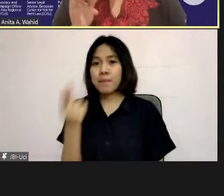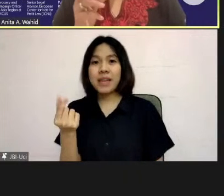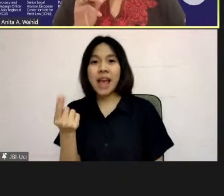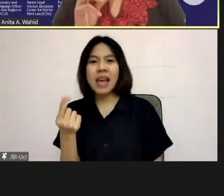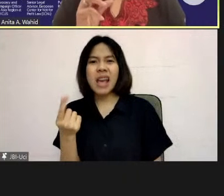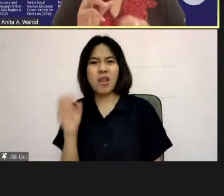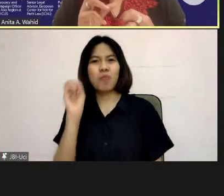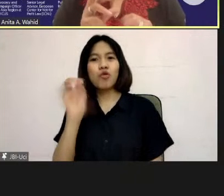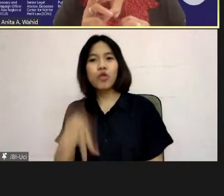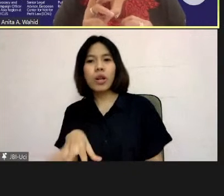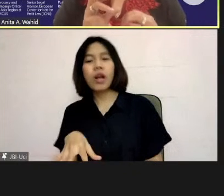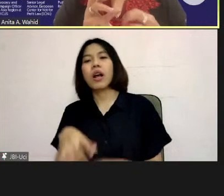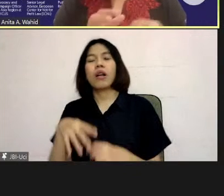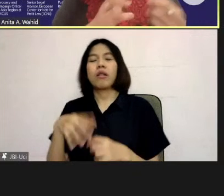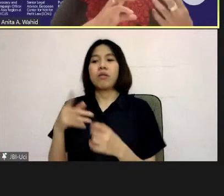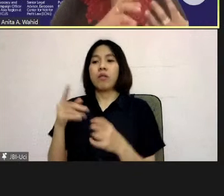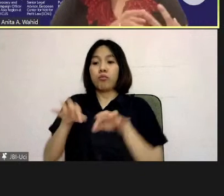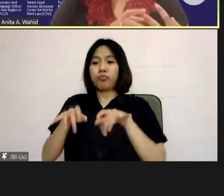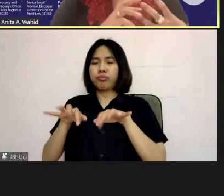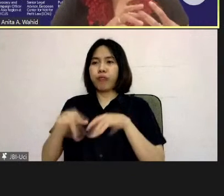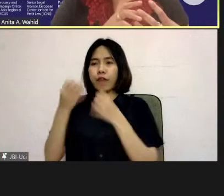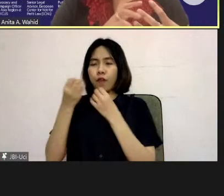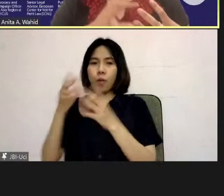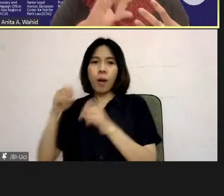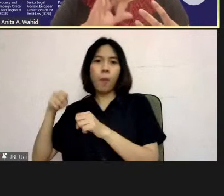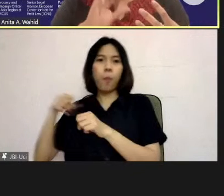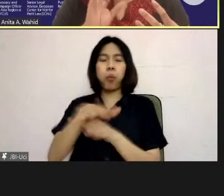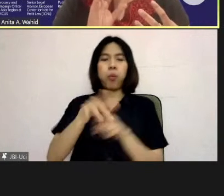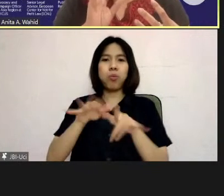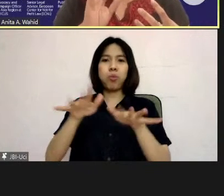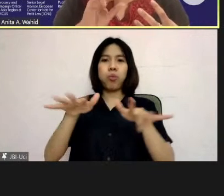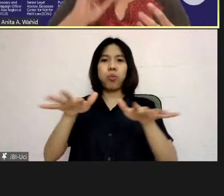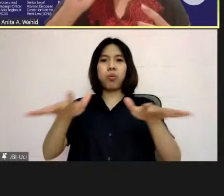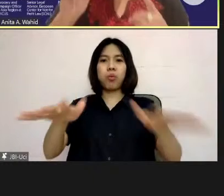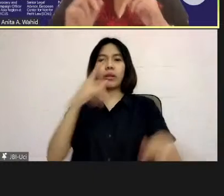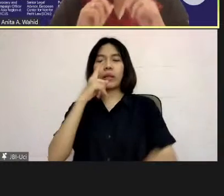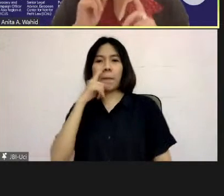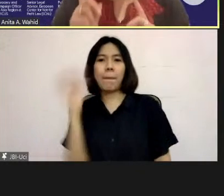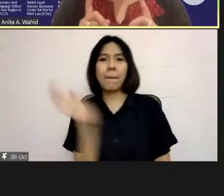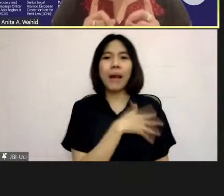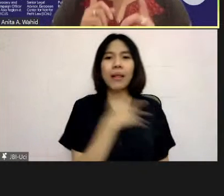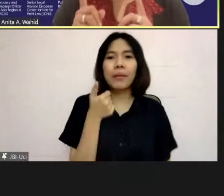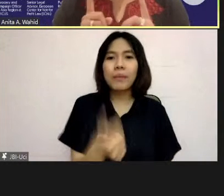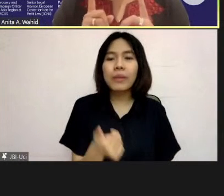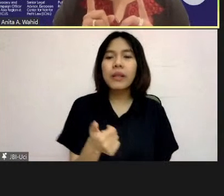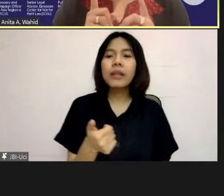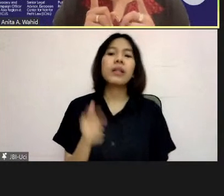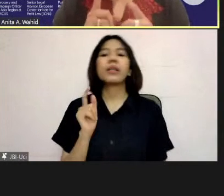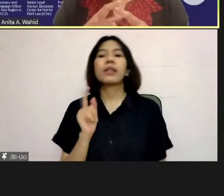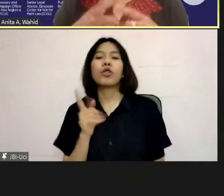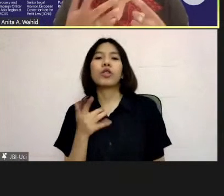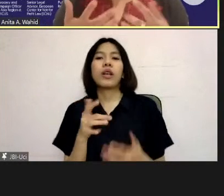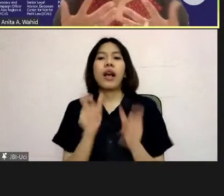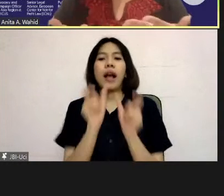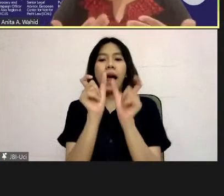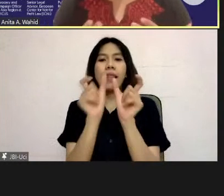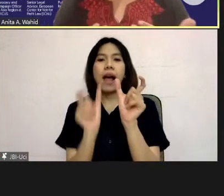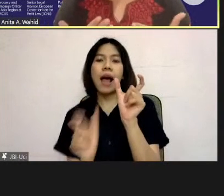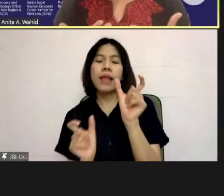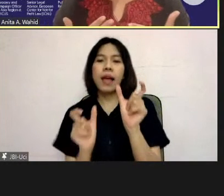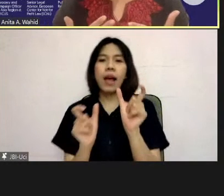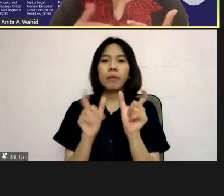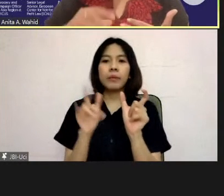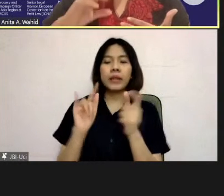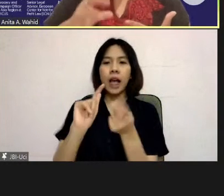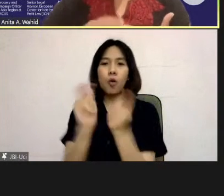And the effects is directly goes to the civil society and